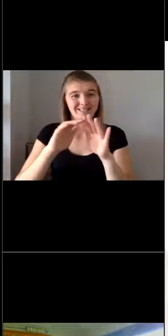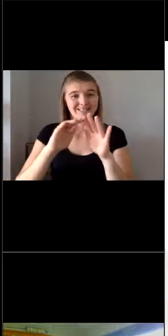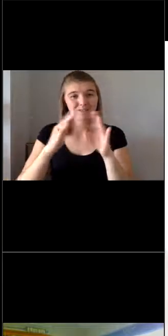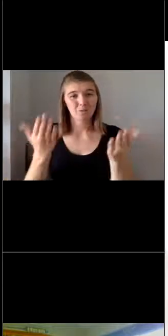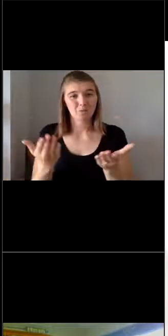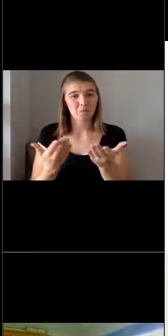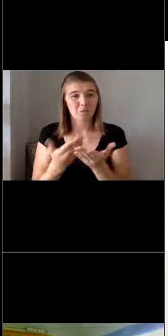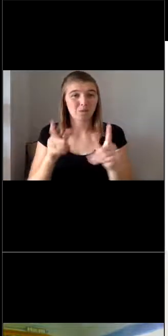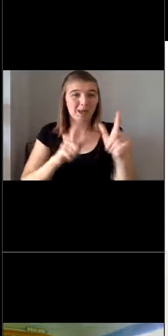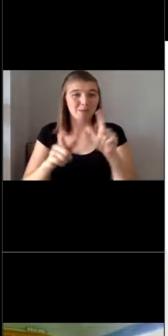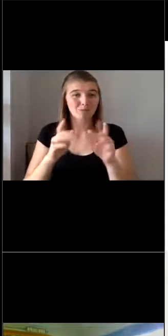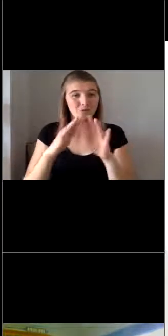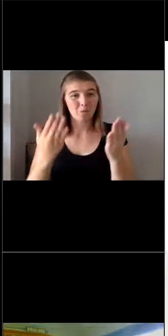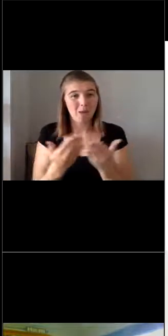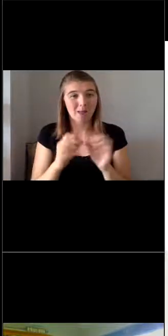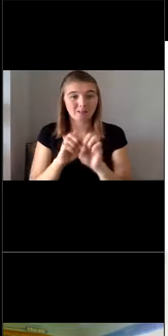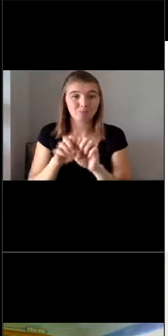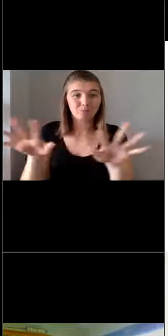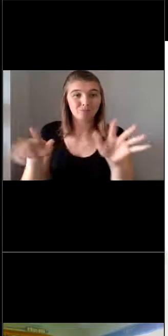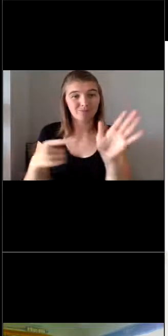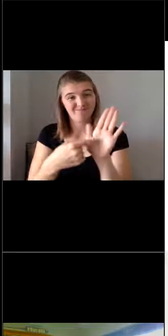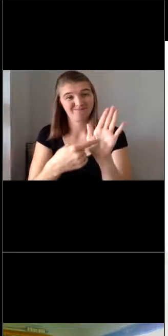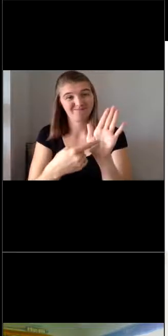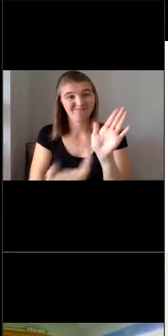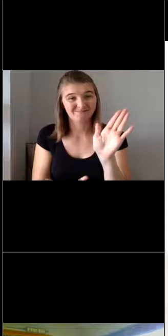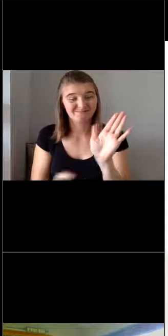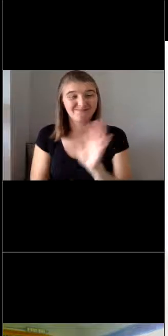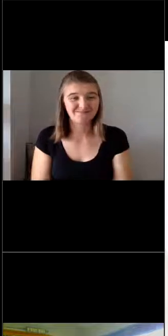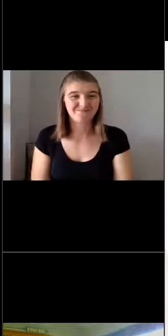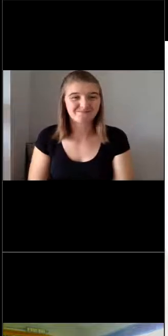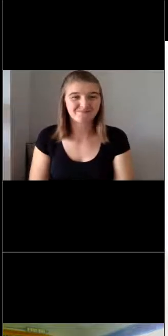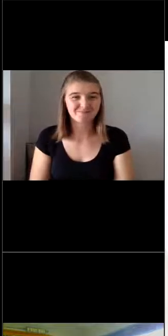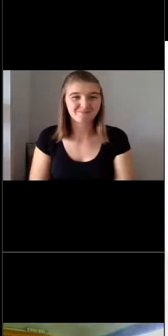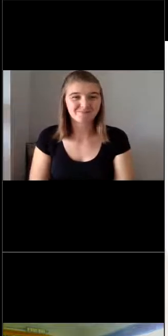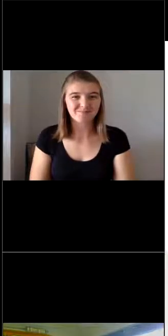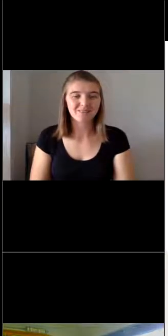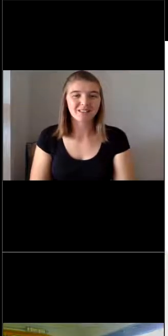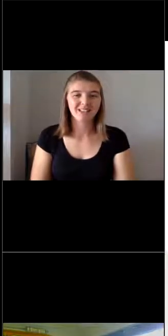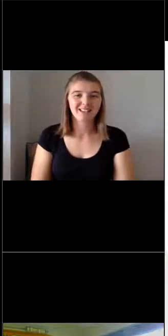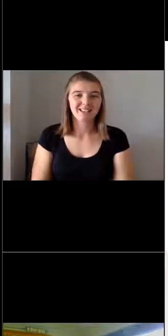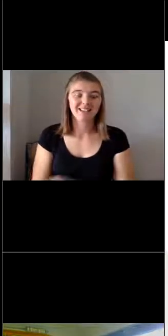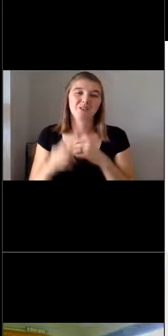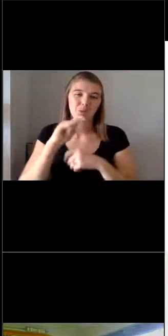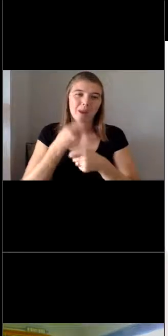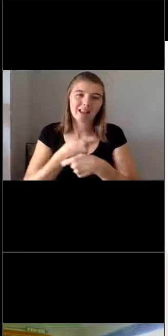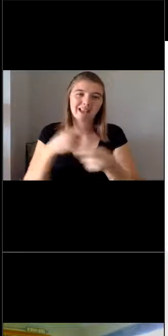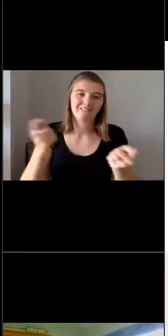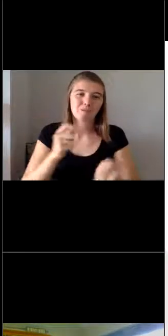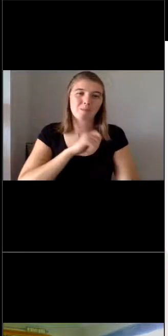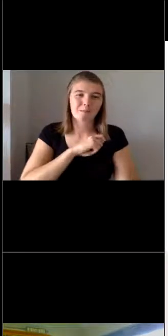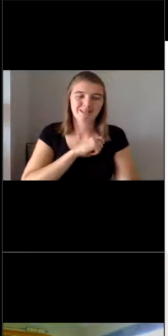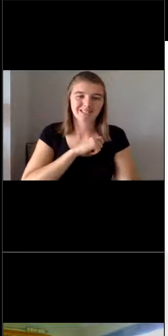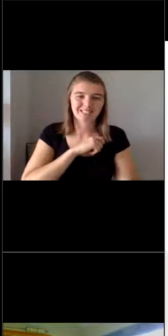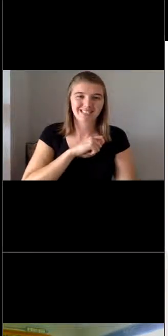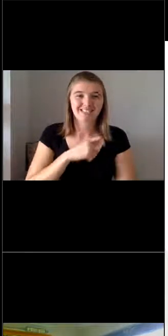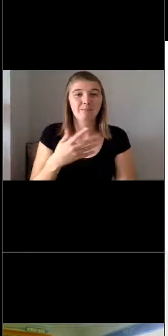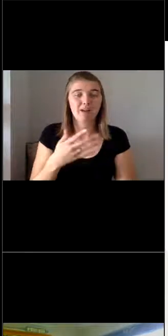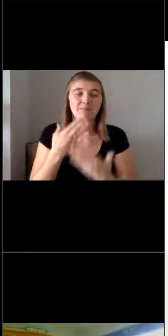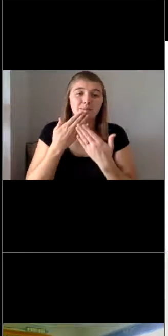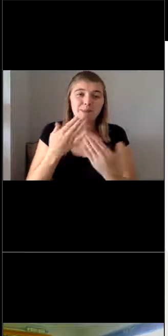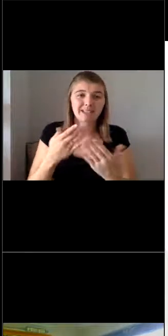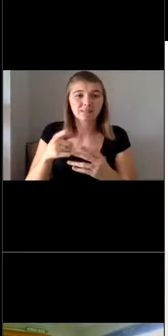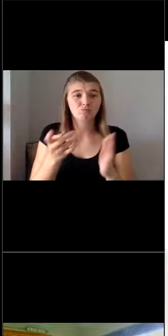it's a little subtle plug for Chemistry Worlds there. That's my magazine. And so please consider becoming a